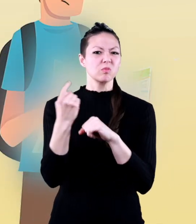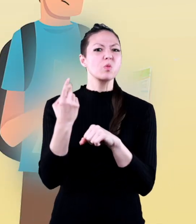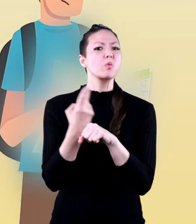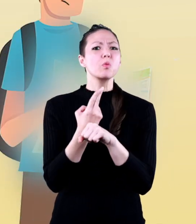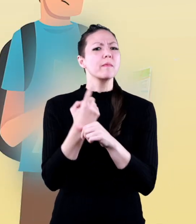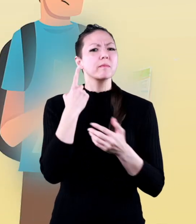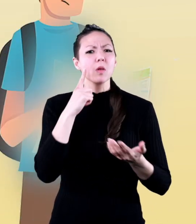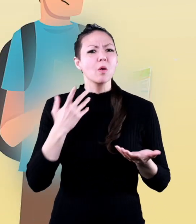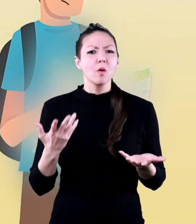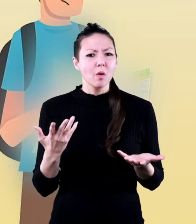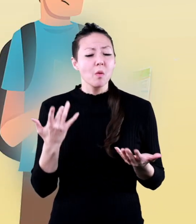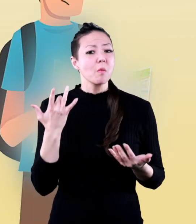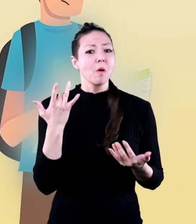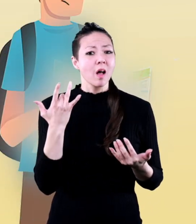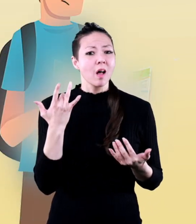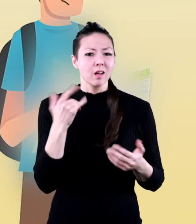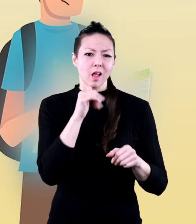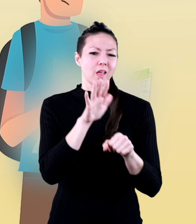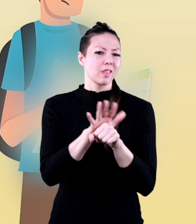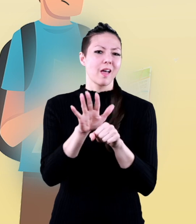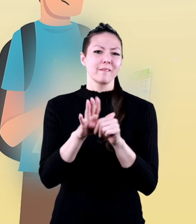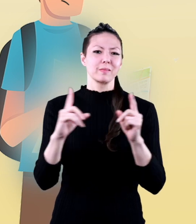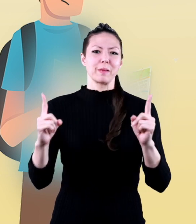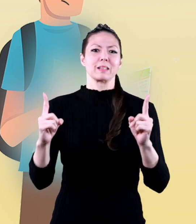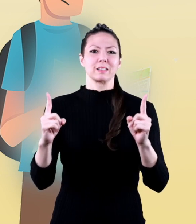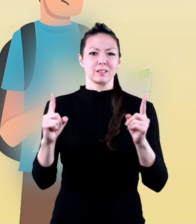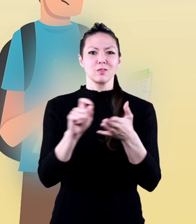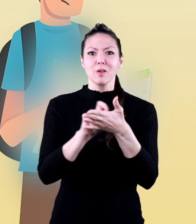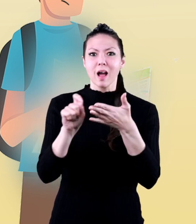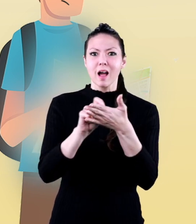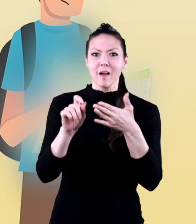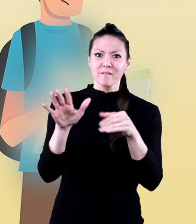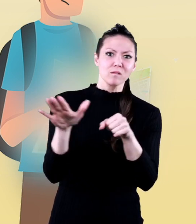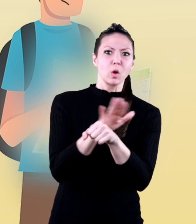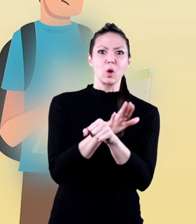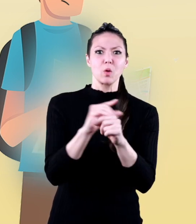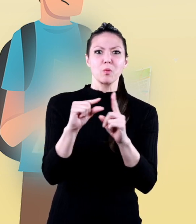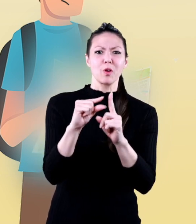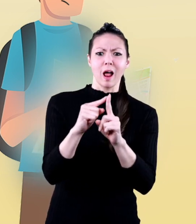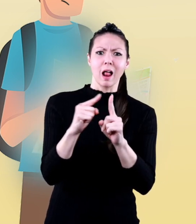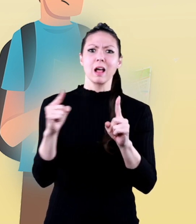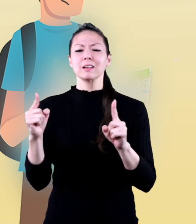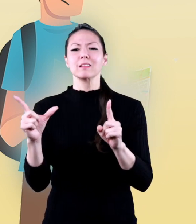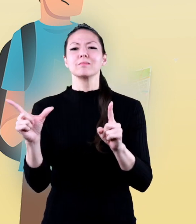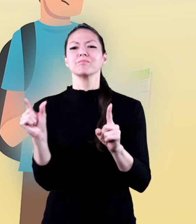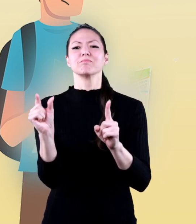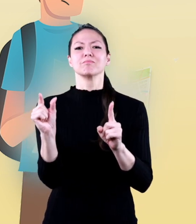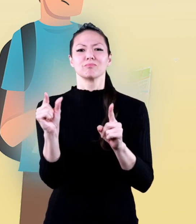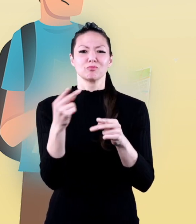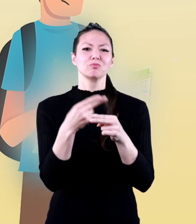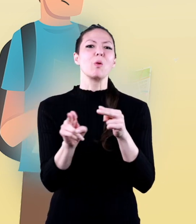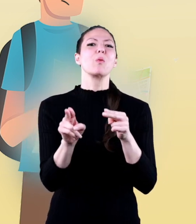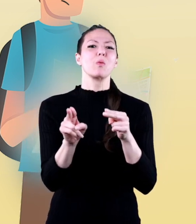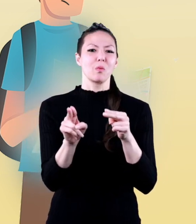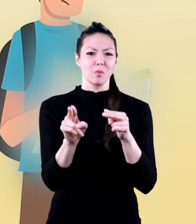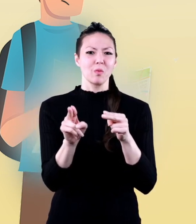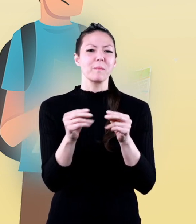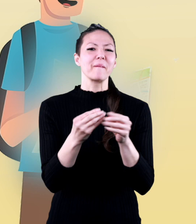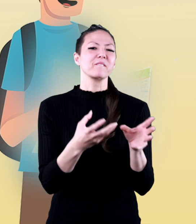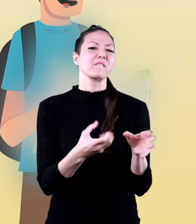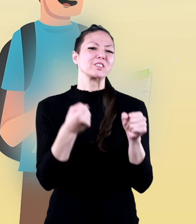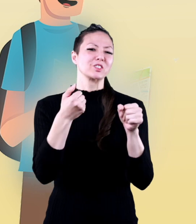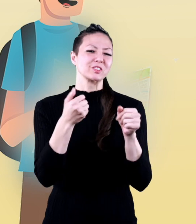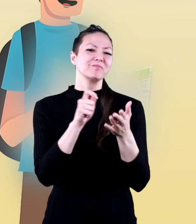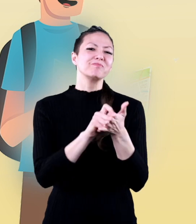Sometimes abbreviations are used because there isn't enough space to write out the whole word. Or